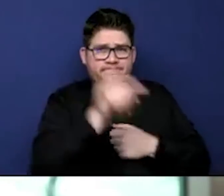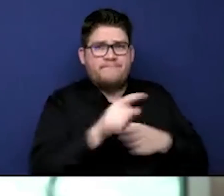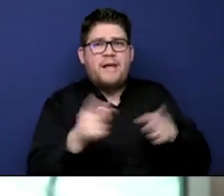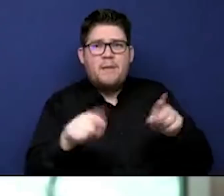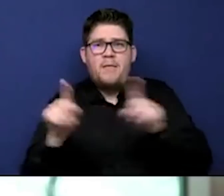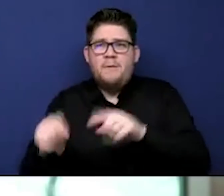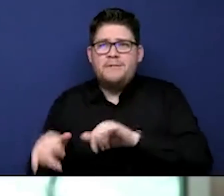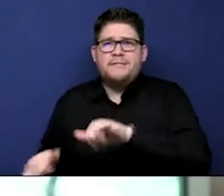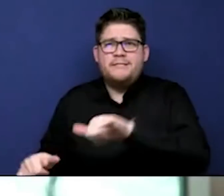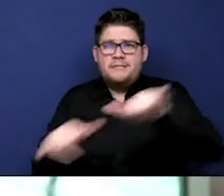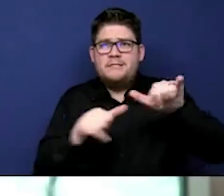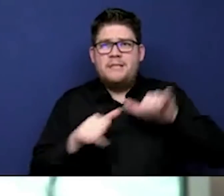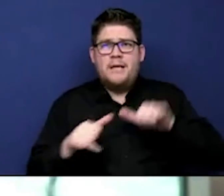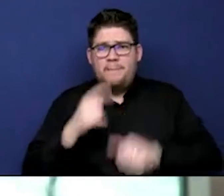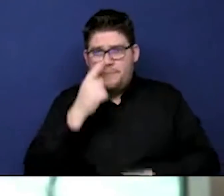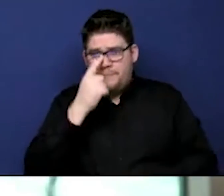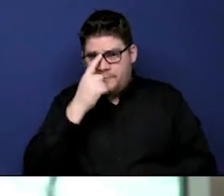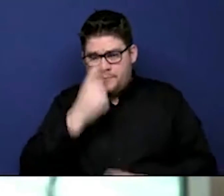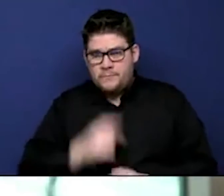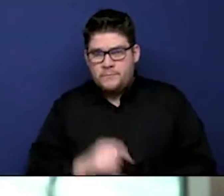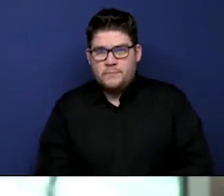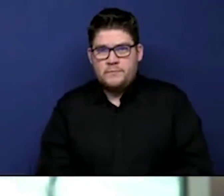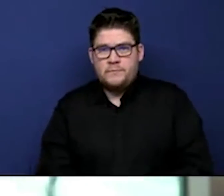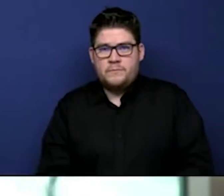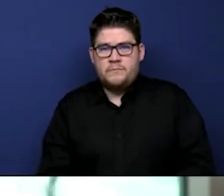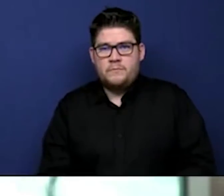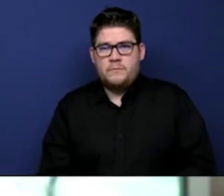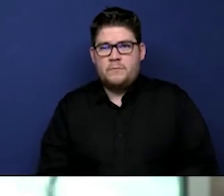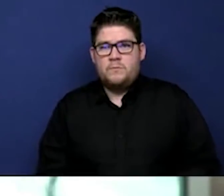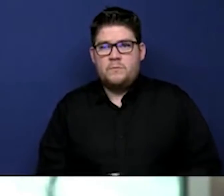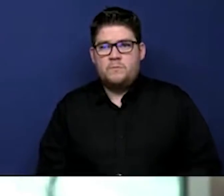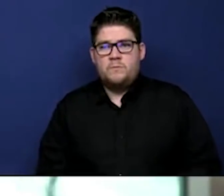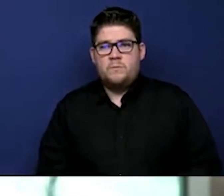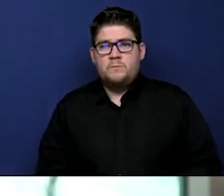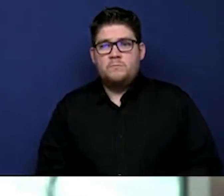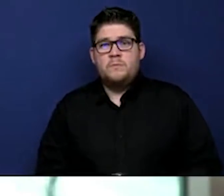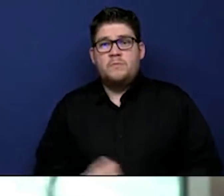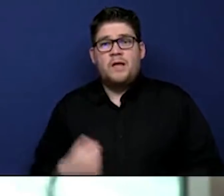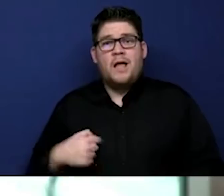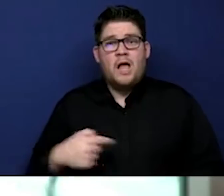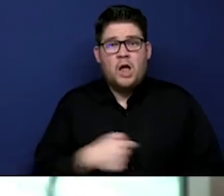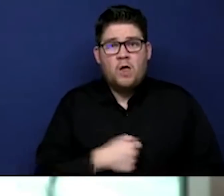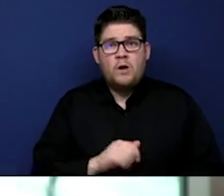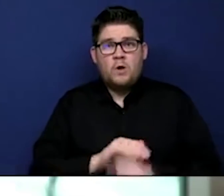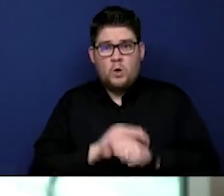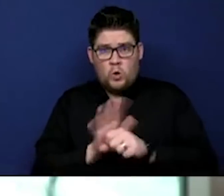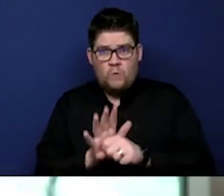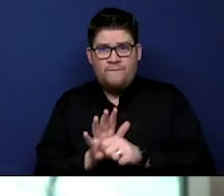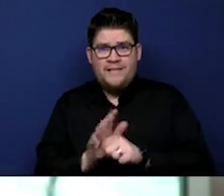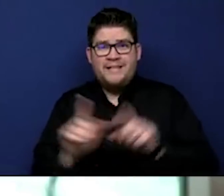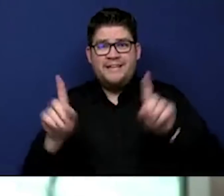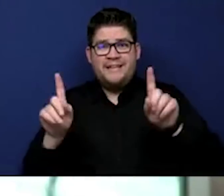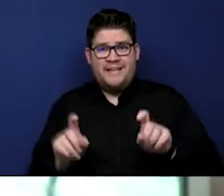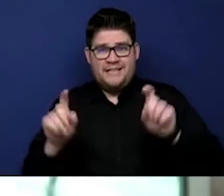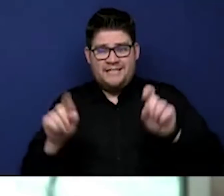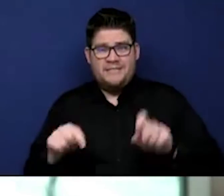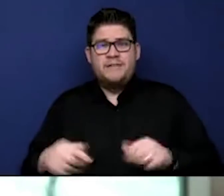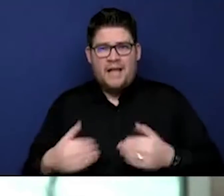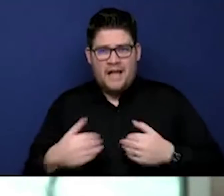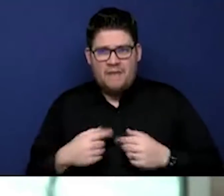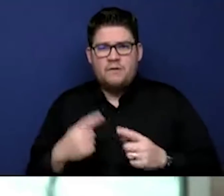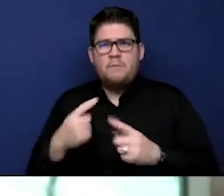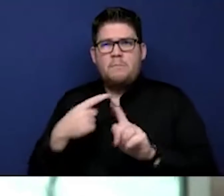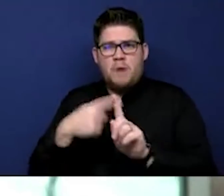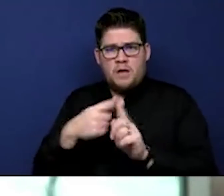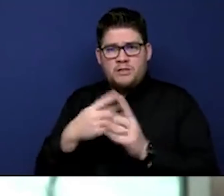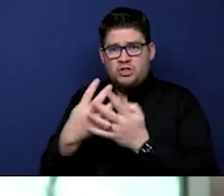So we also are doing screening of over 90% of the positive cases that happen every day. So there's a second test, a screening test. It's